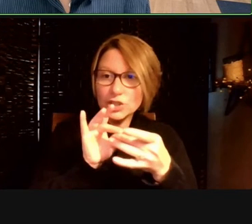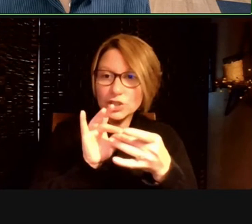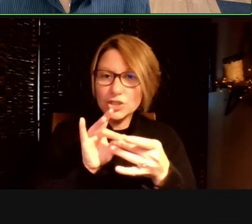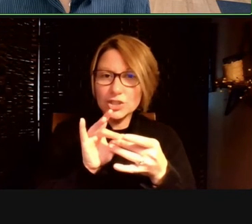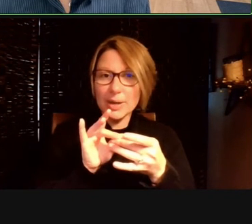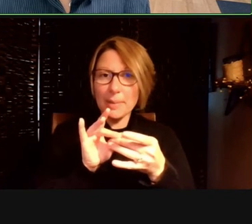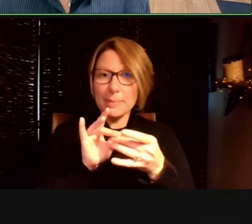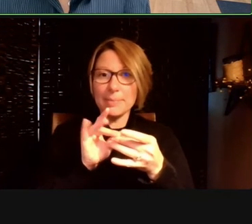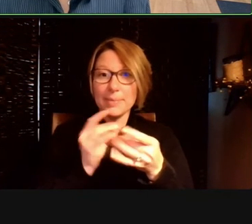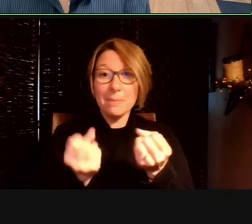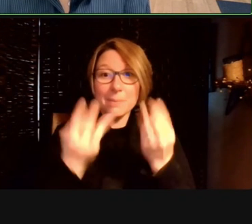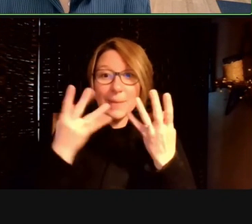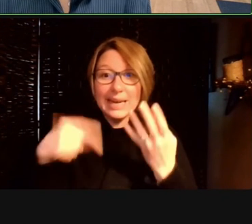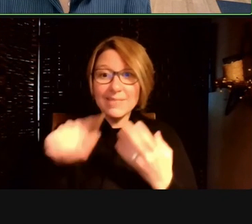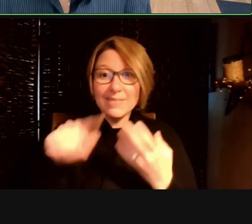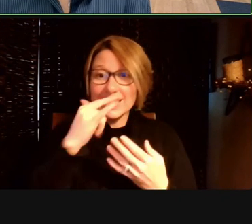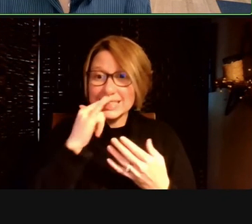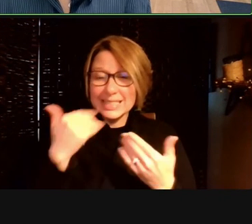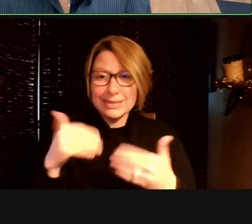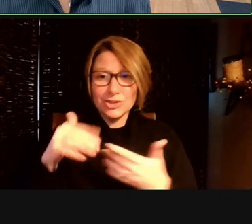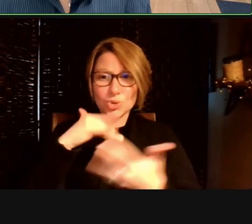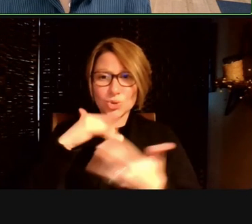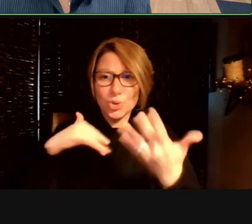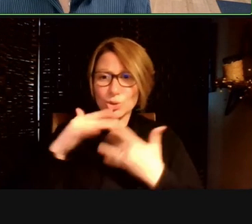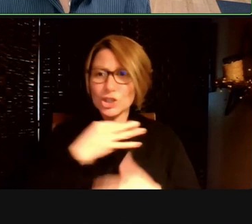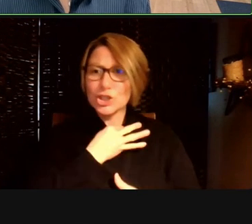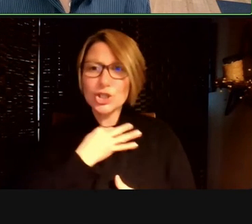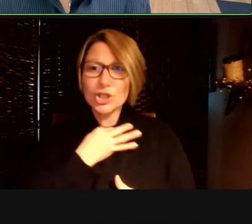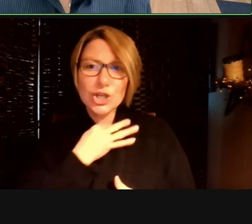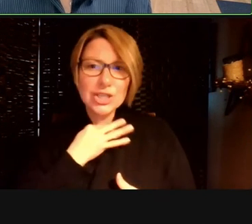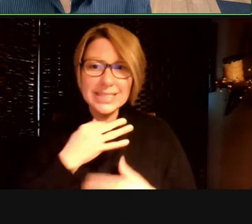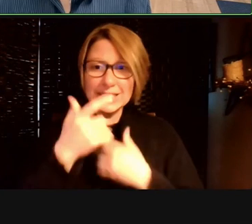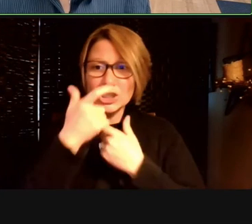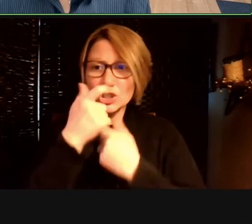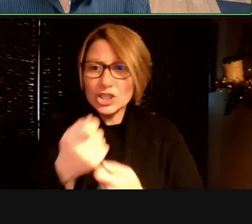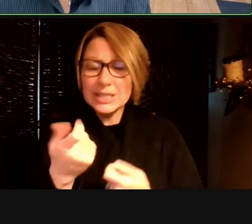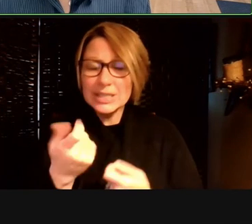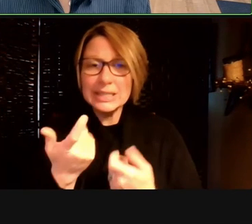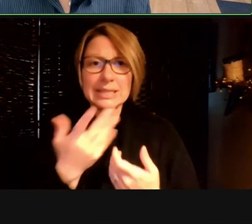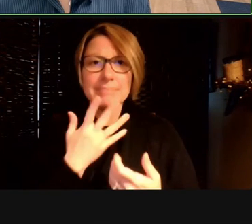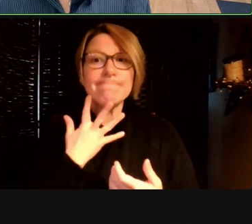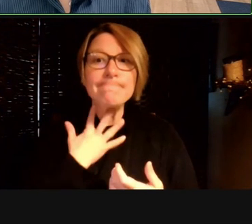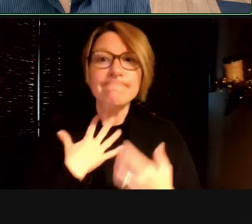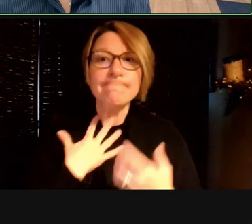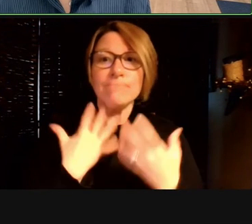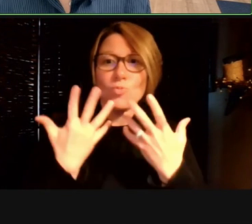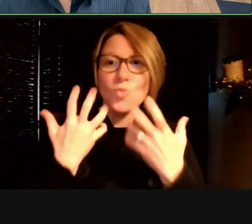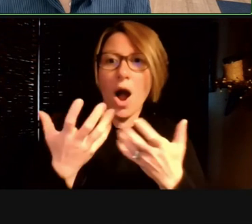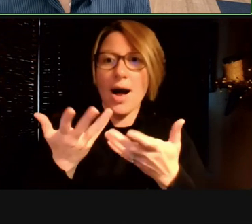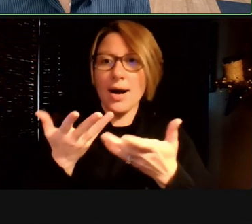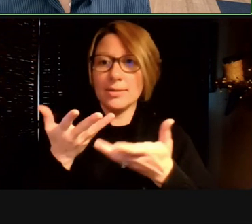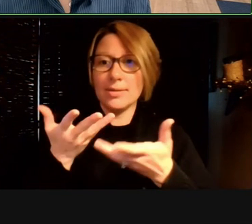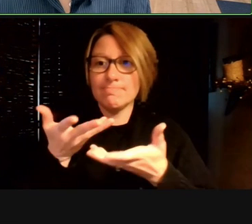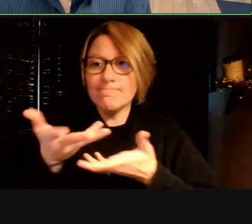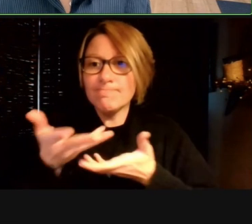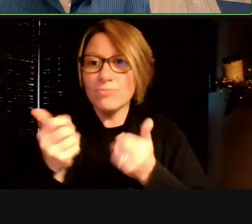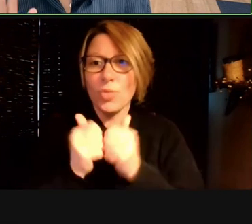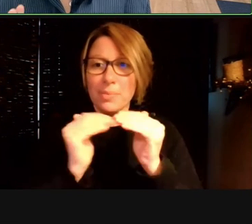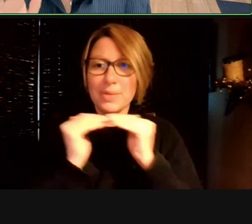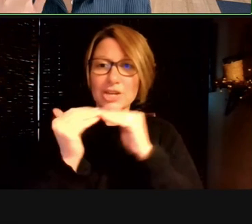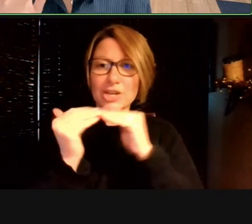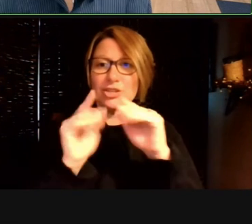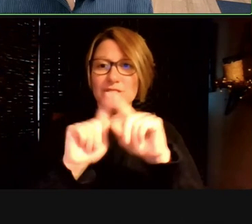socially interested and curious and are craving and striving to develop relationships with their peers and other people.